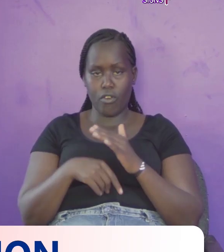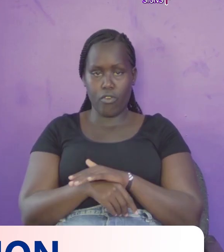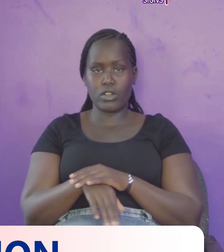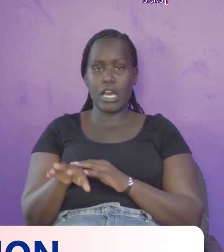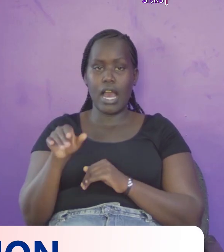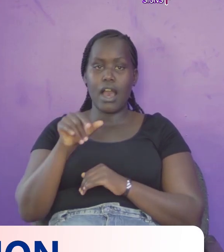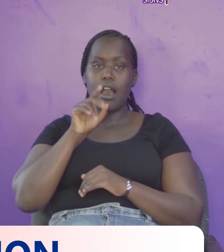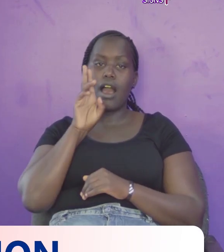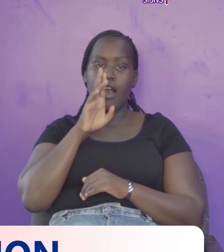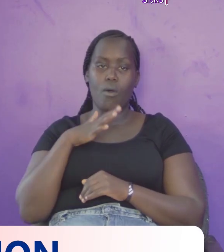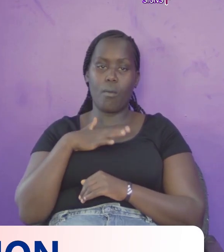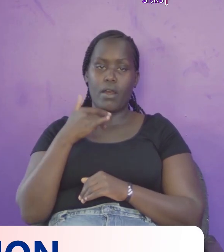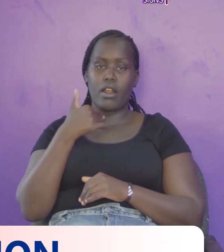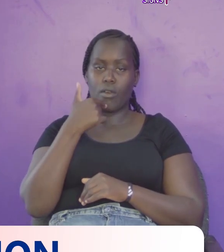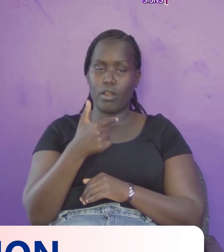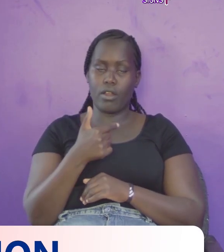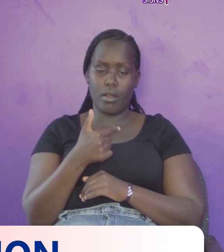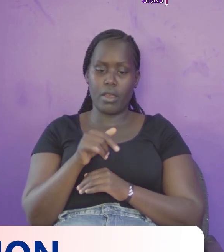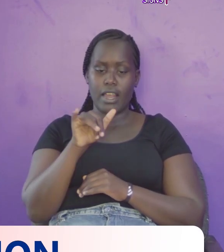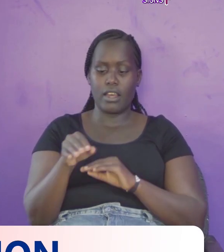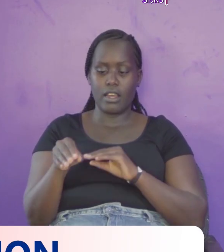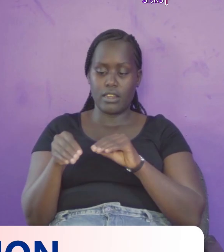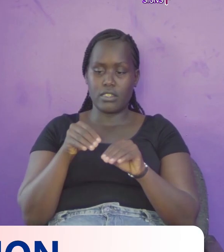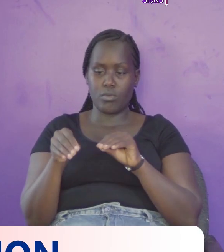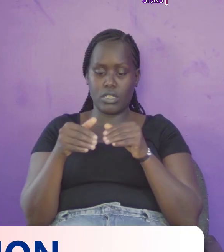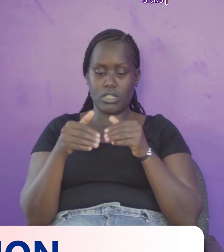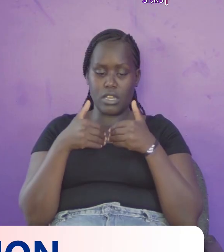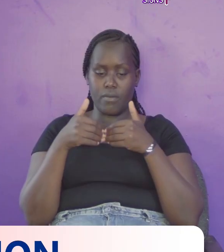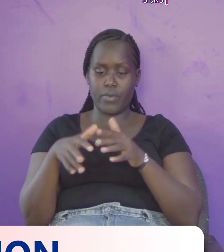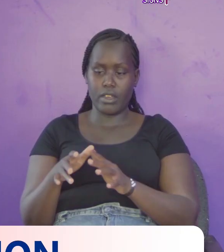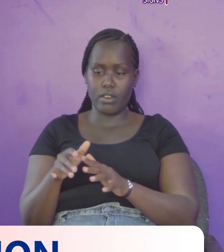He used to tell me that disability has not left